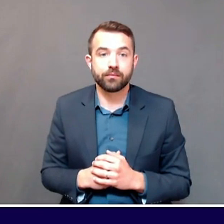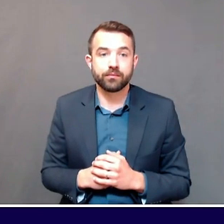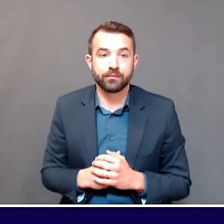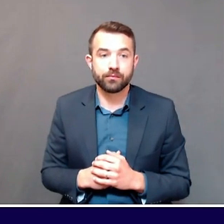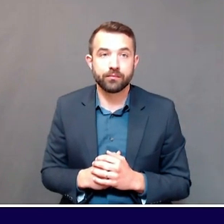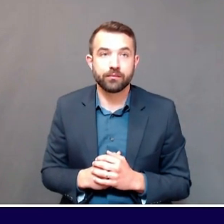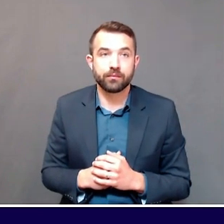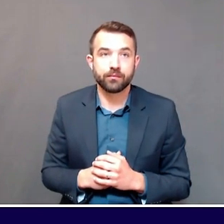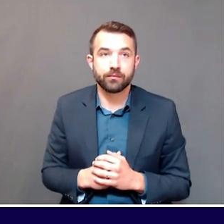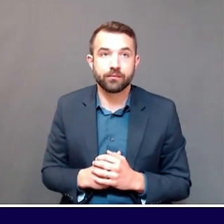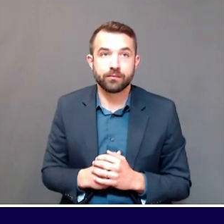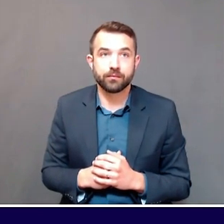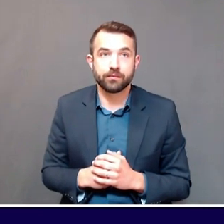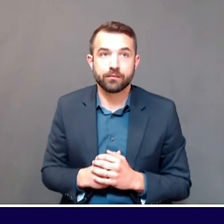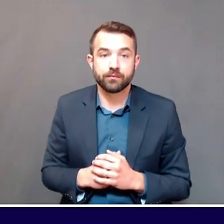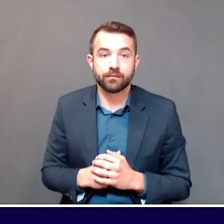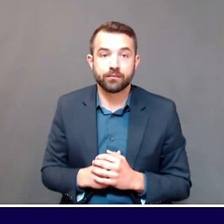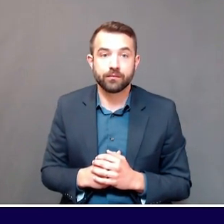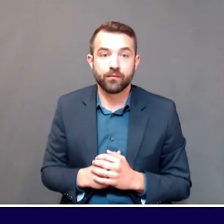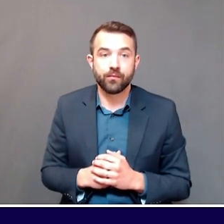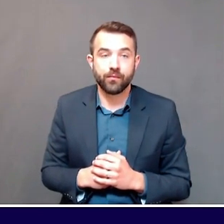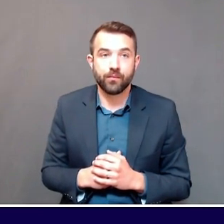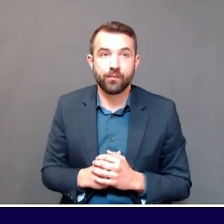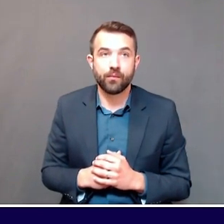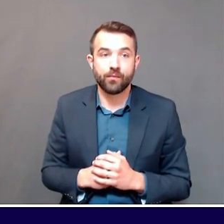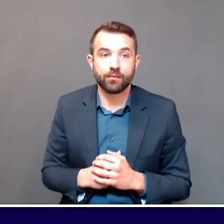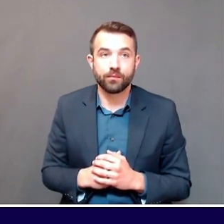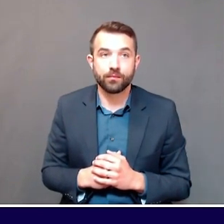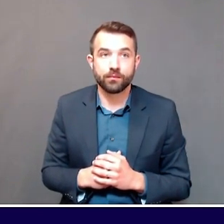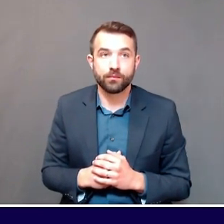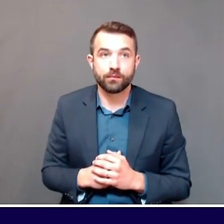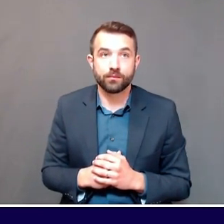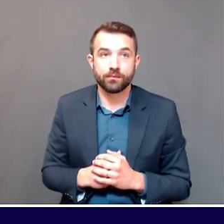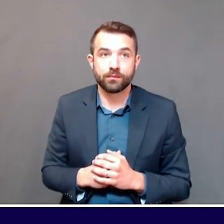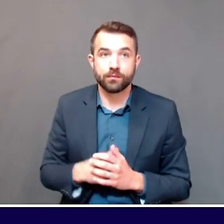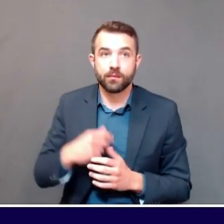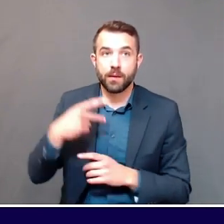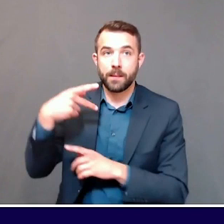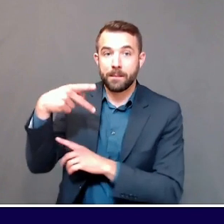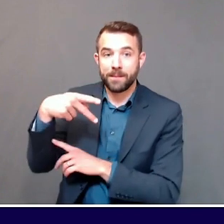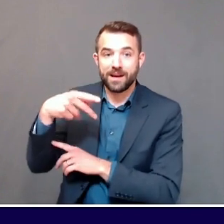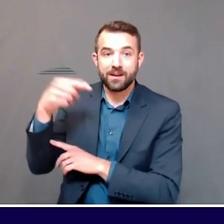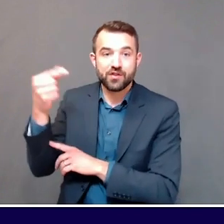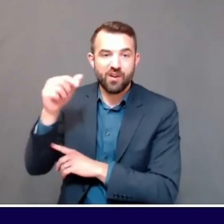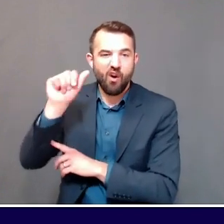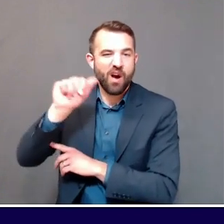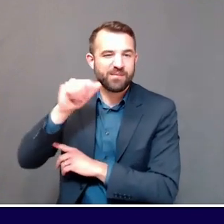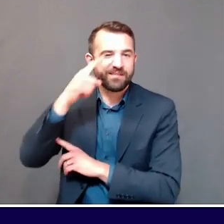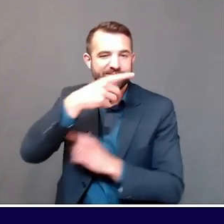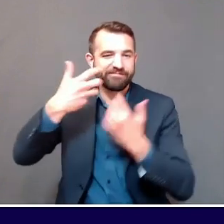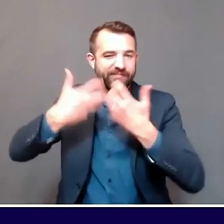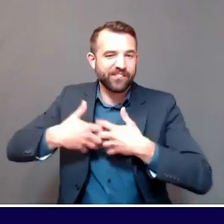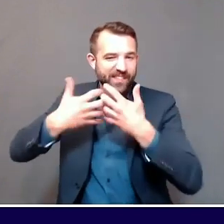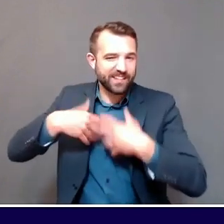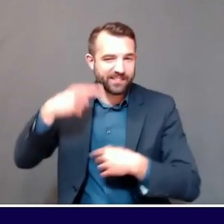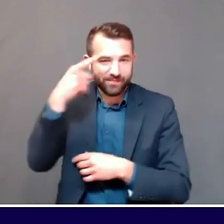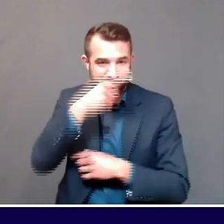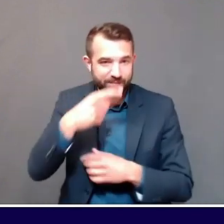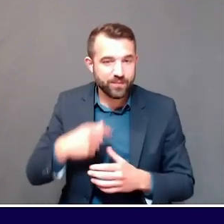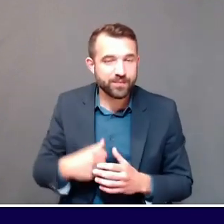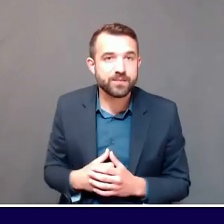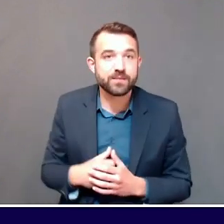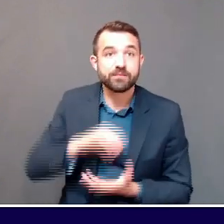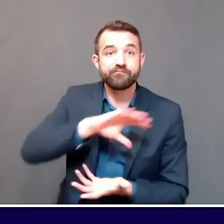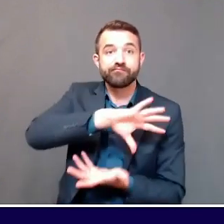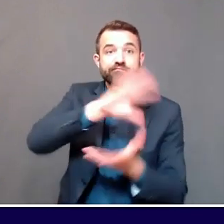And with respect to outbreaks at the Procter & Gamble facility in Auburn, there remain a total of